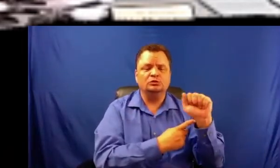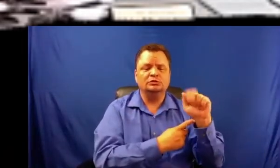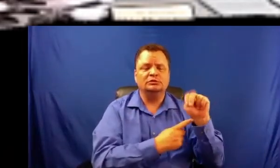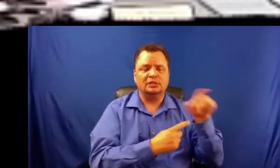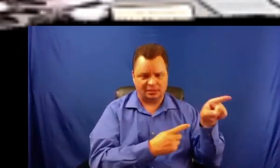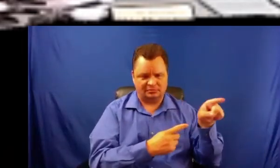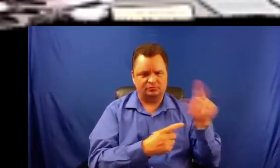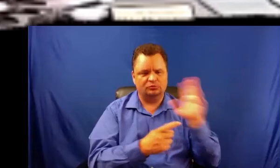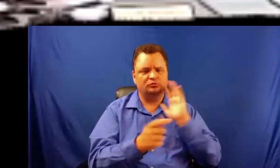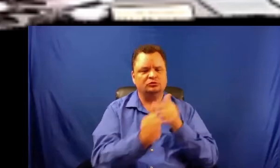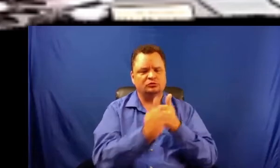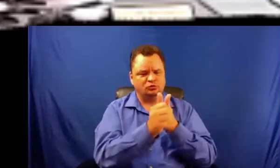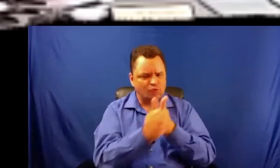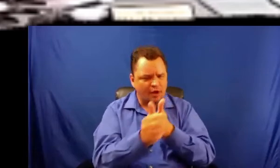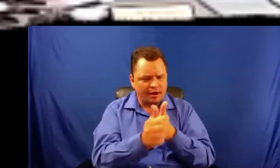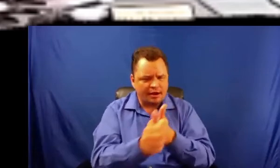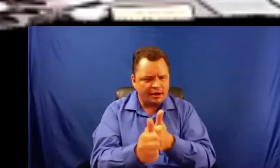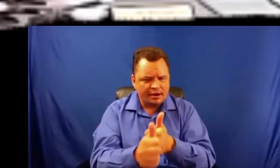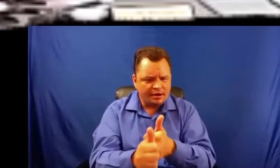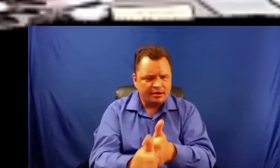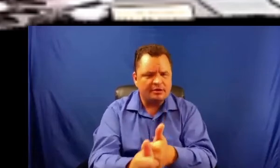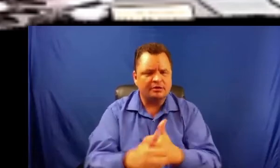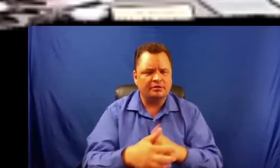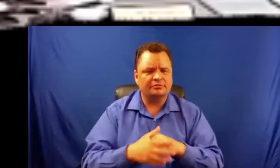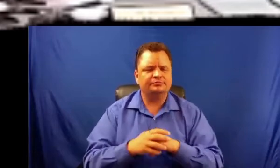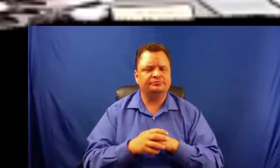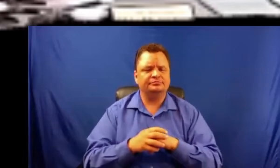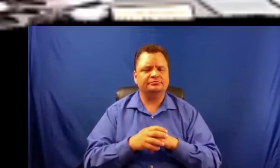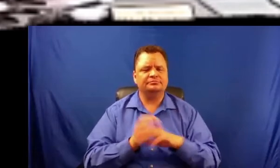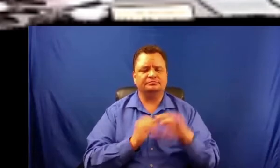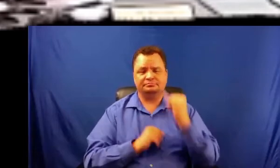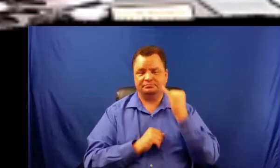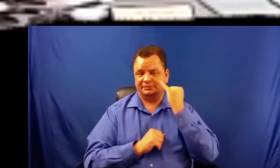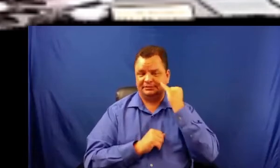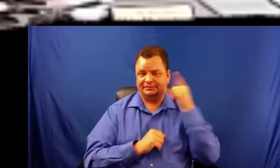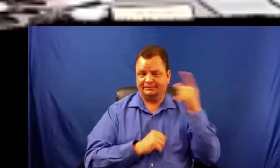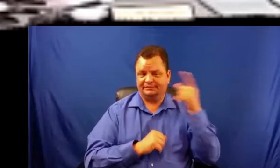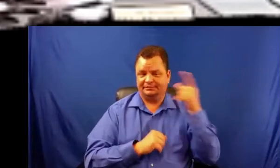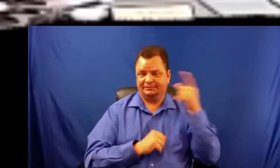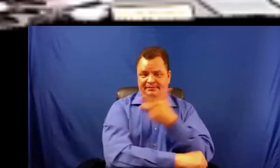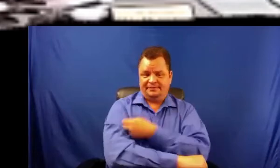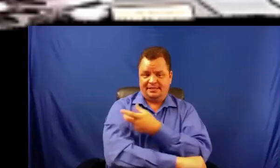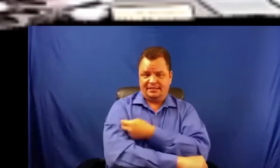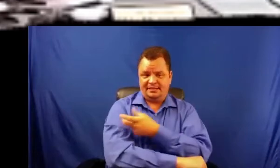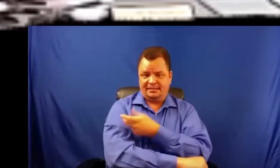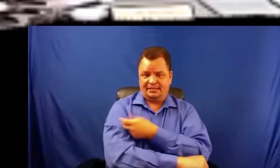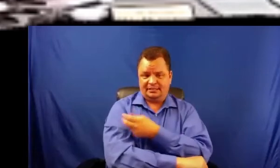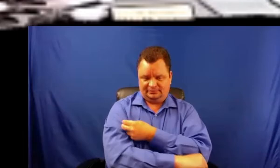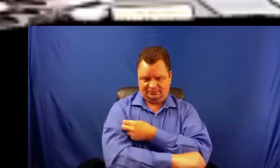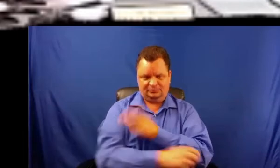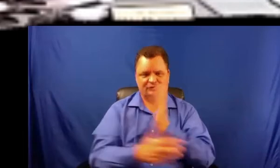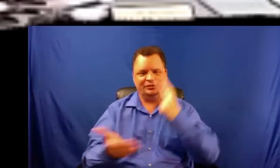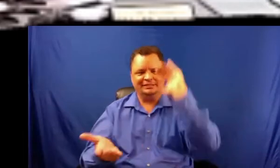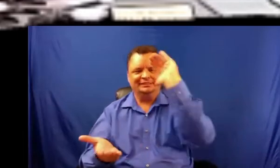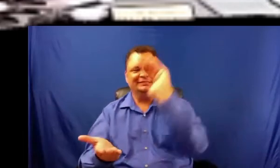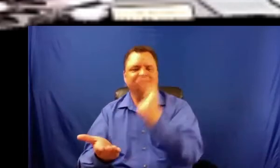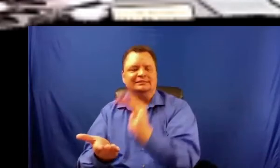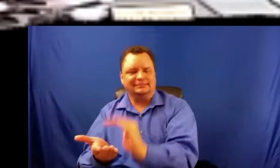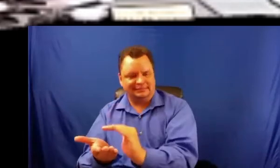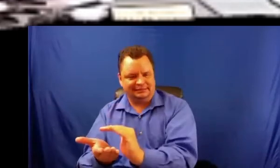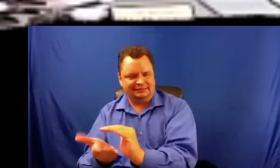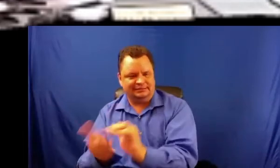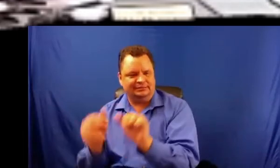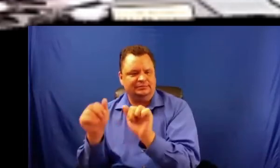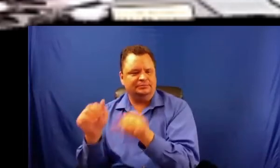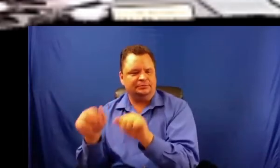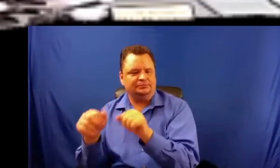that even if you're, vaccinated, you are less likely to be hospitalized, but your fatality rates go down too. So